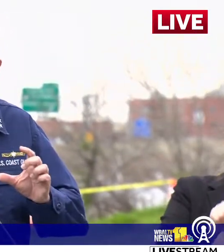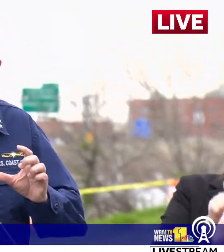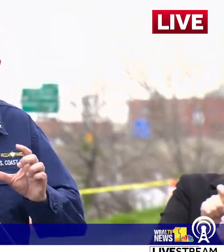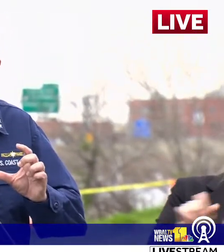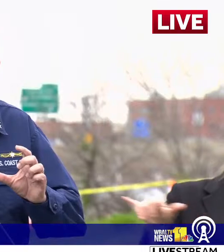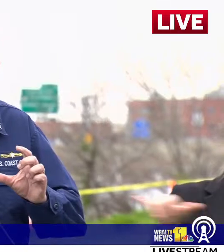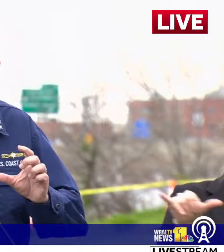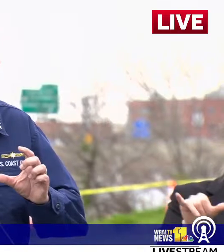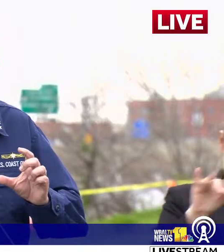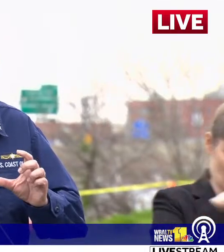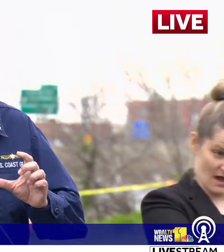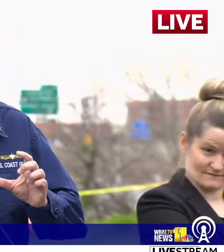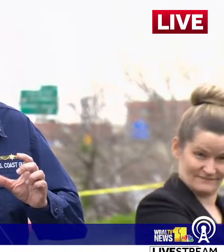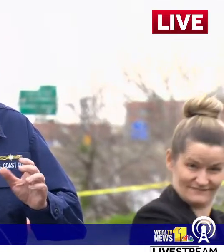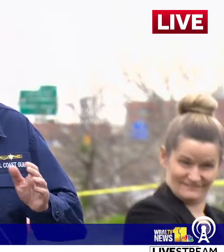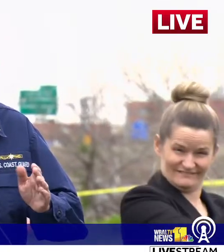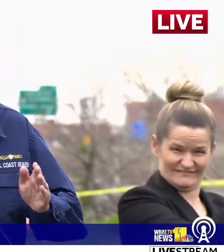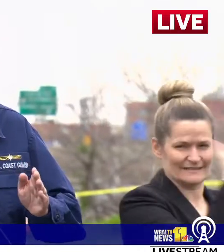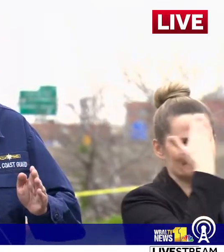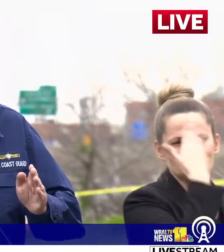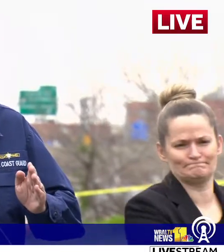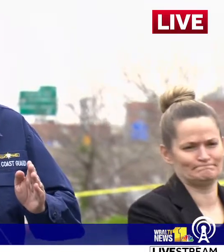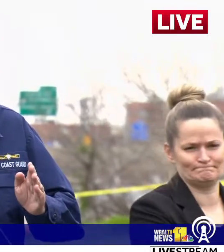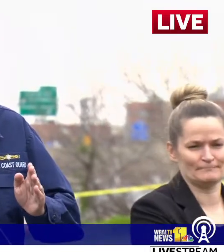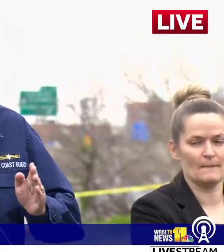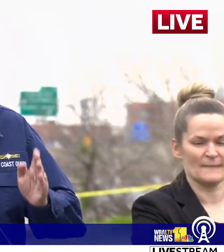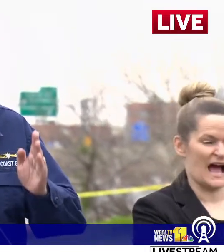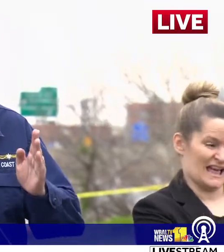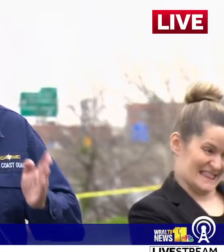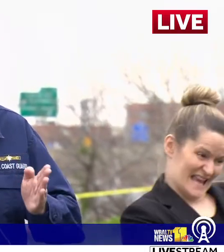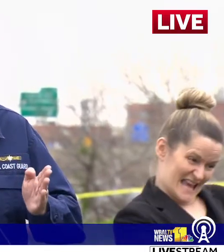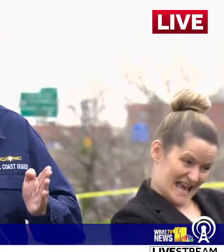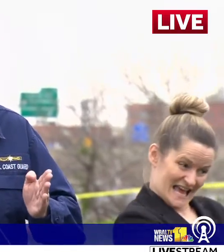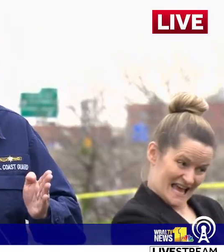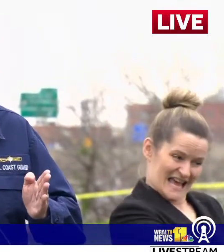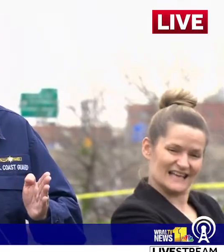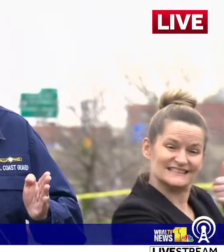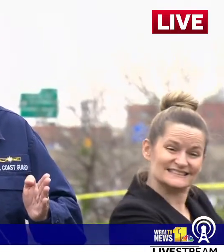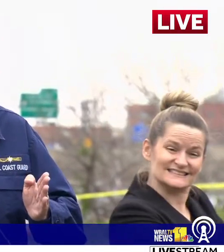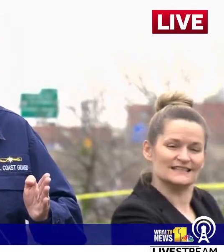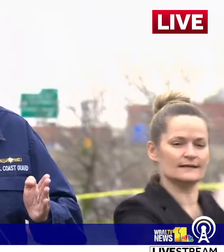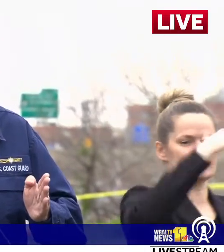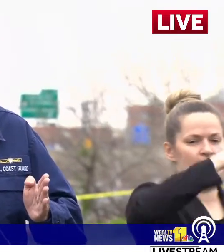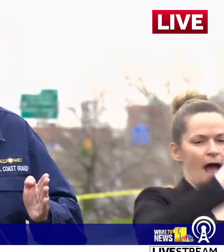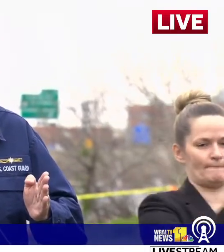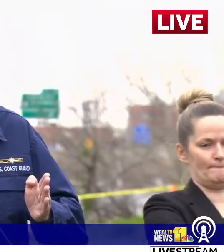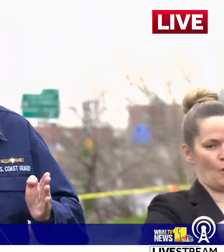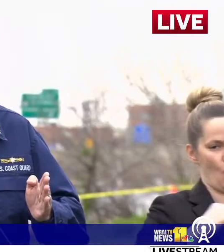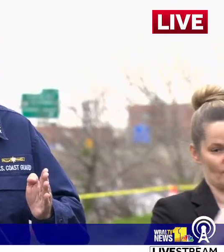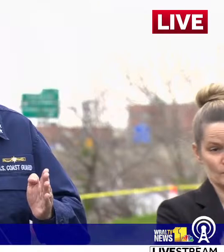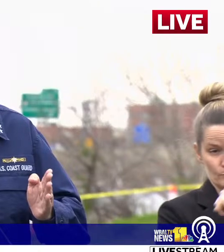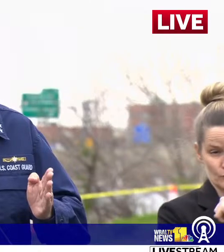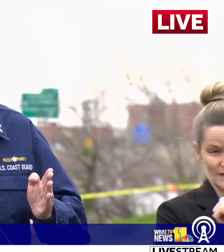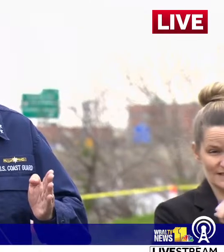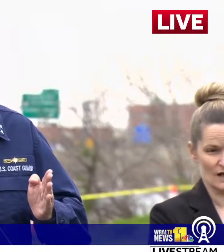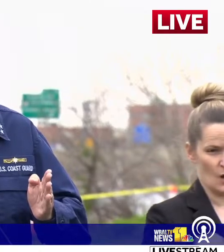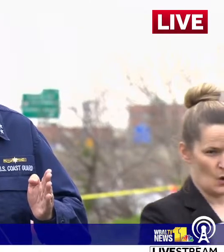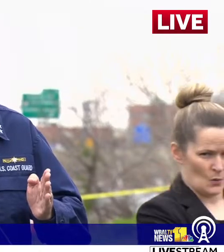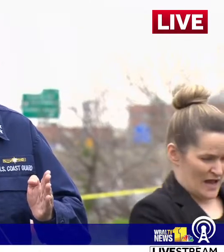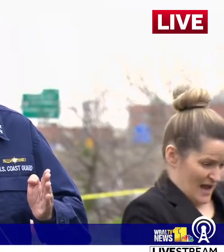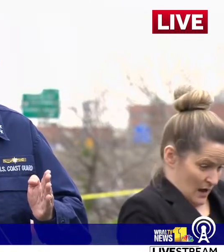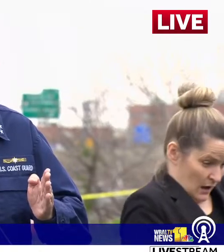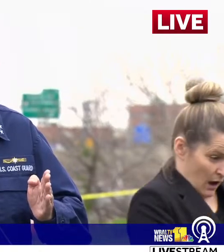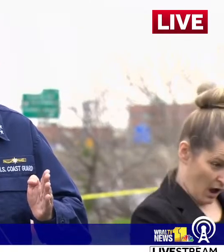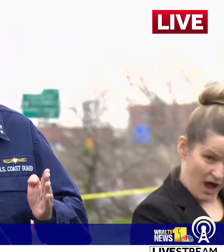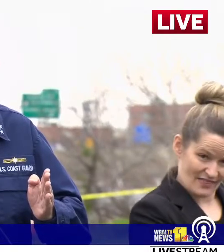to be a top section of the bridge that they could get to, and they're going to cut it into a size that they can manage with the crane that they have to lift it.